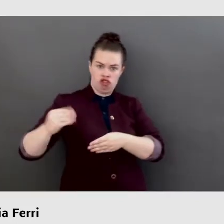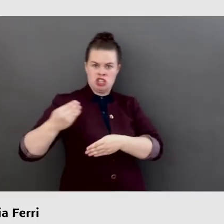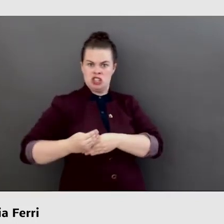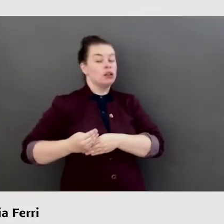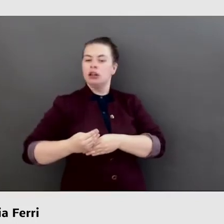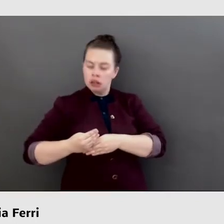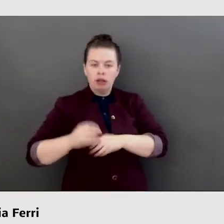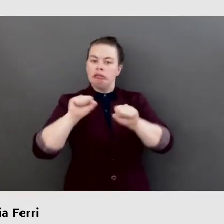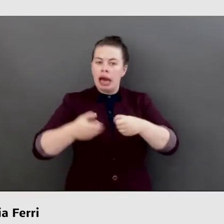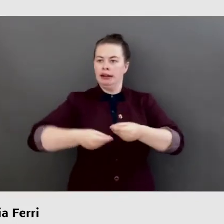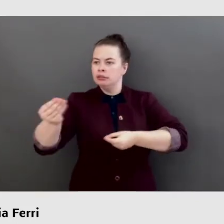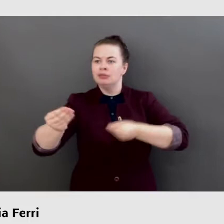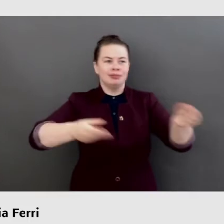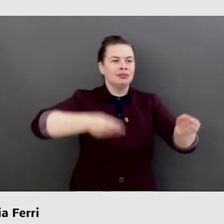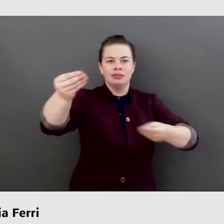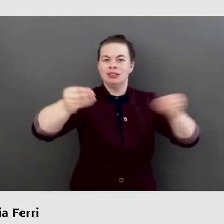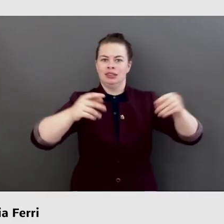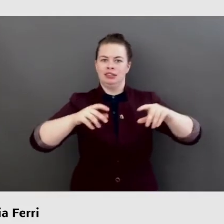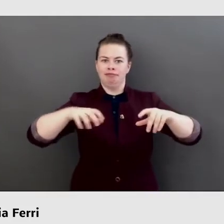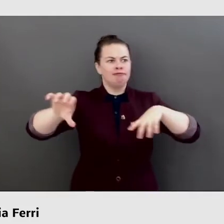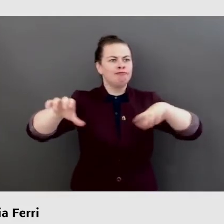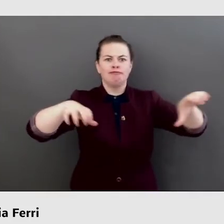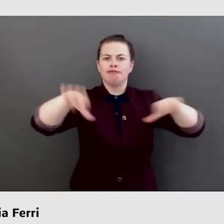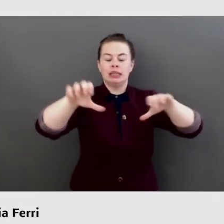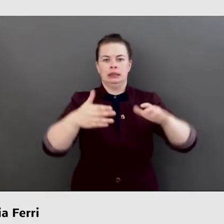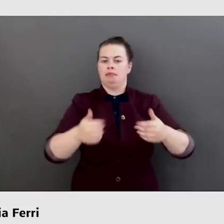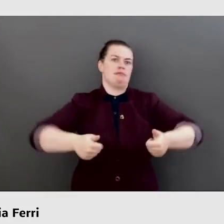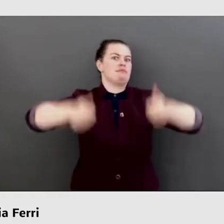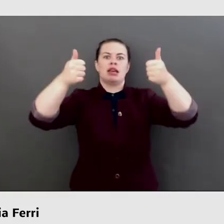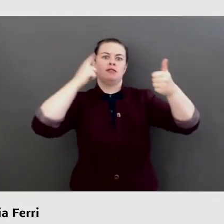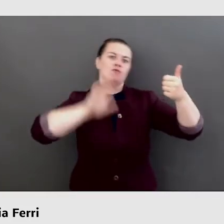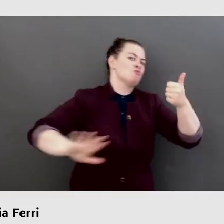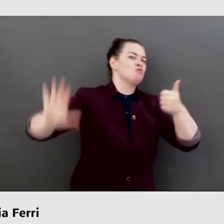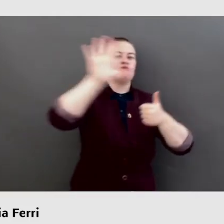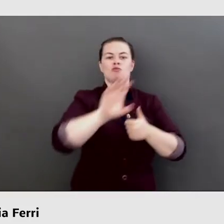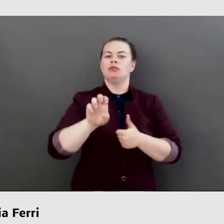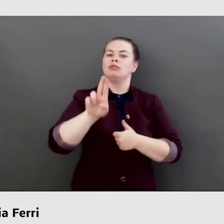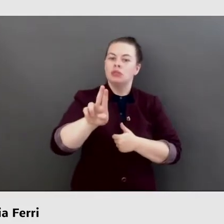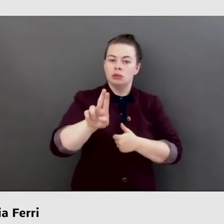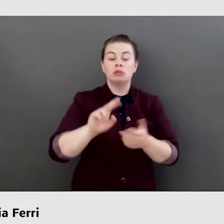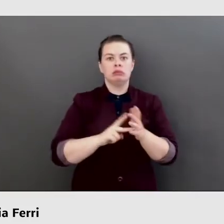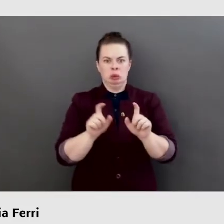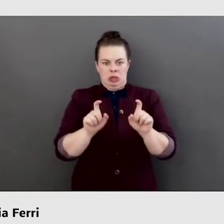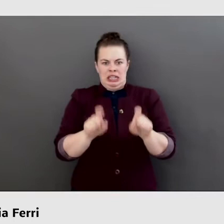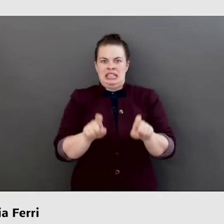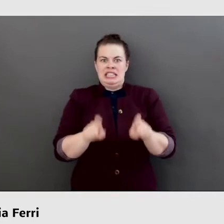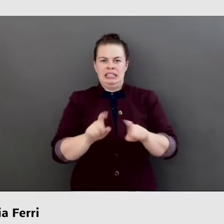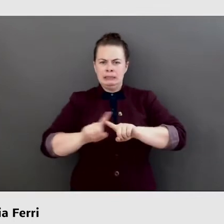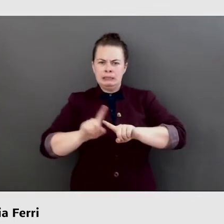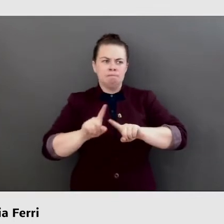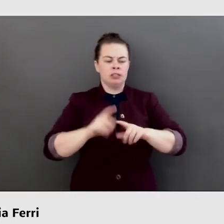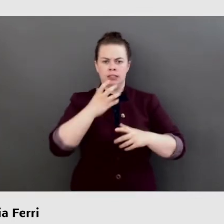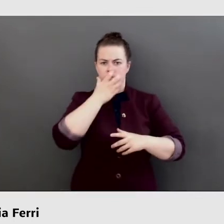in this decision have been used in order to increase the supply of